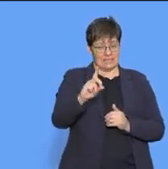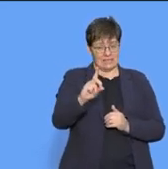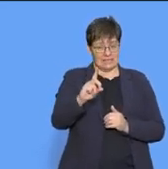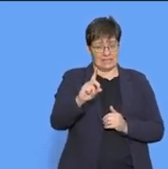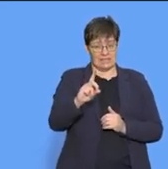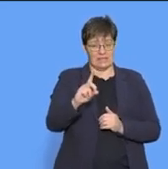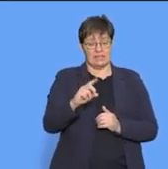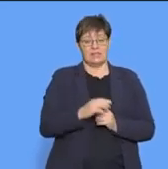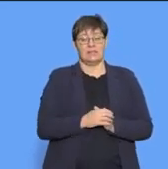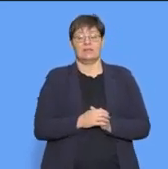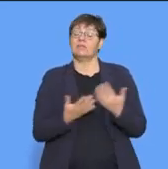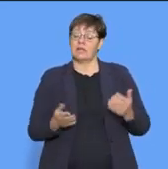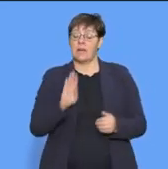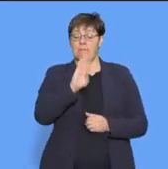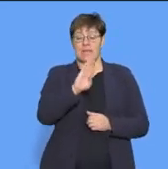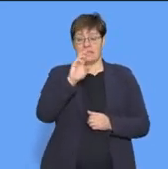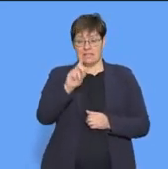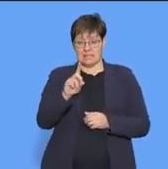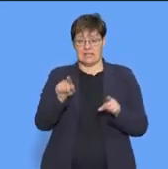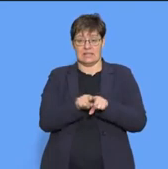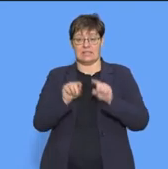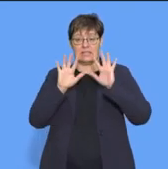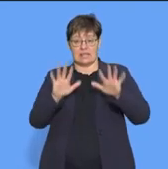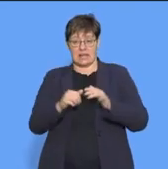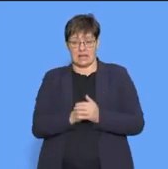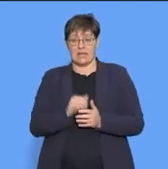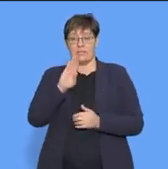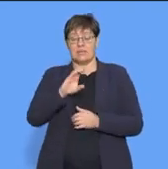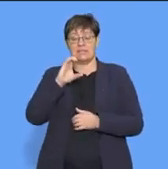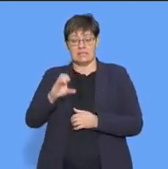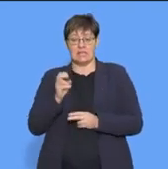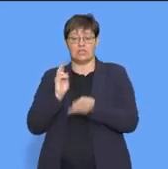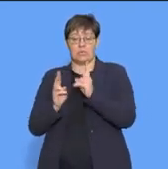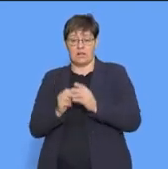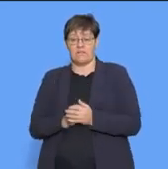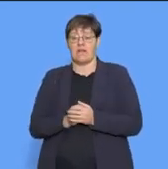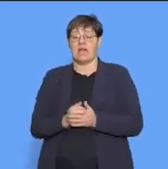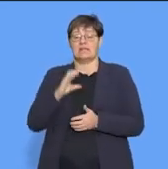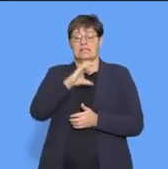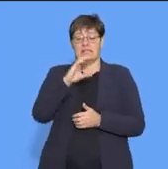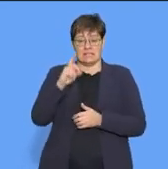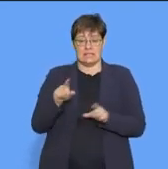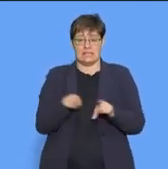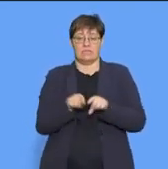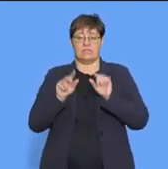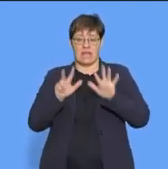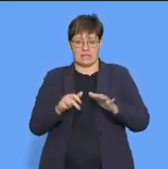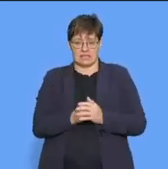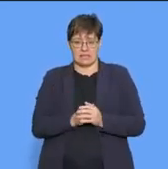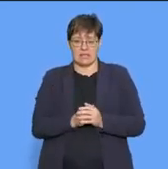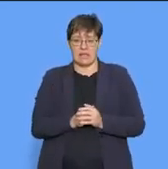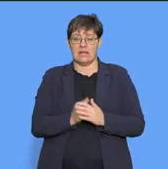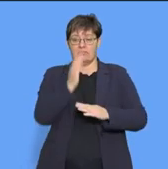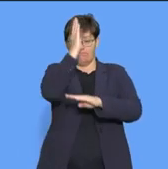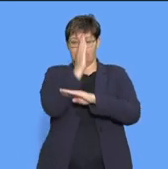ABCD, and they've given us that we've got 12, 8, and 10 as the 3 sides for